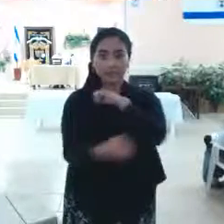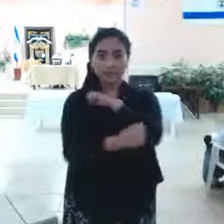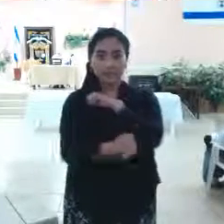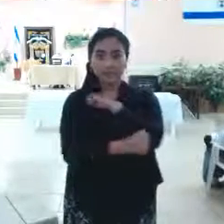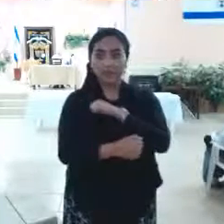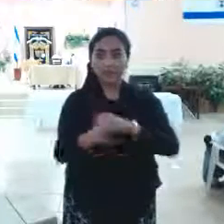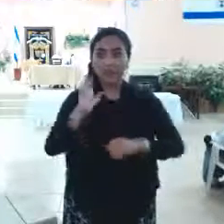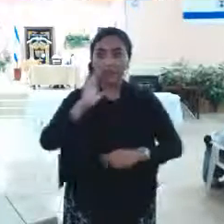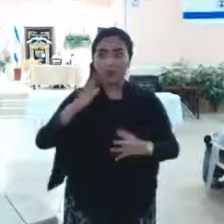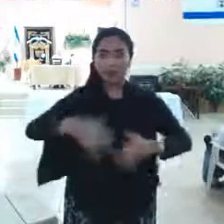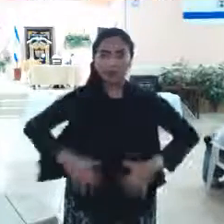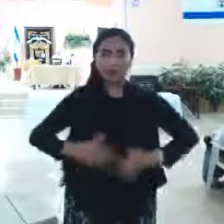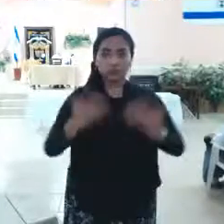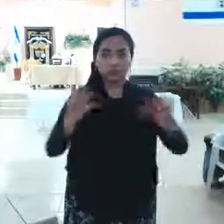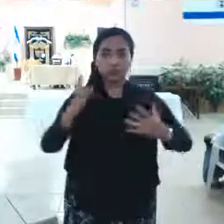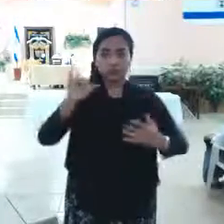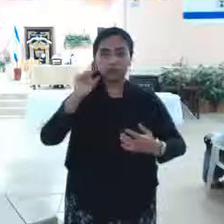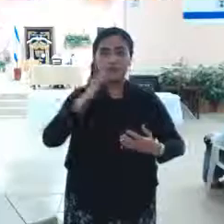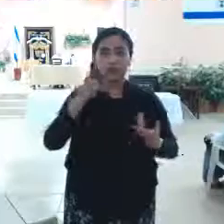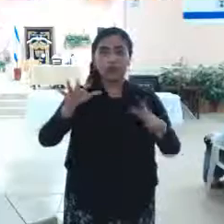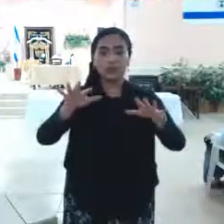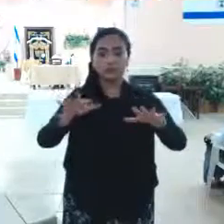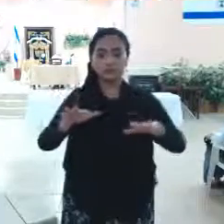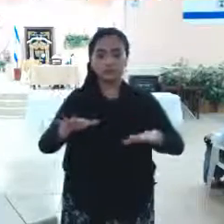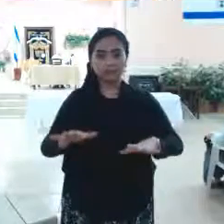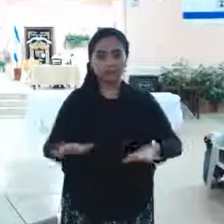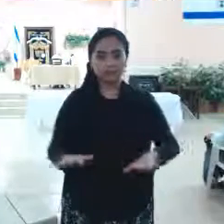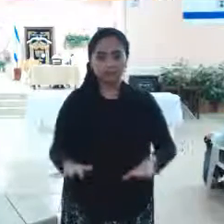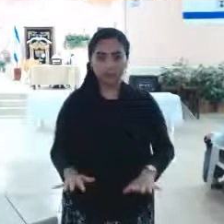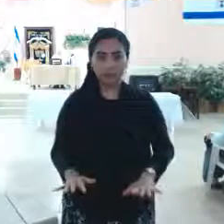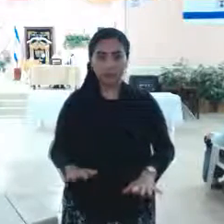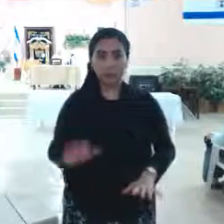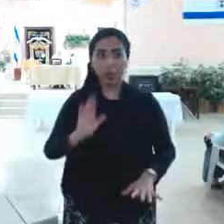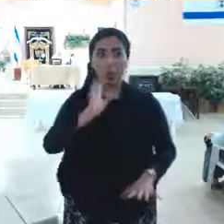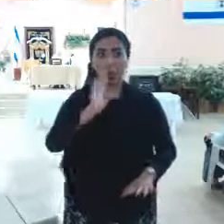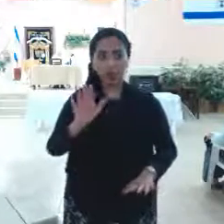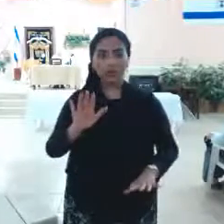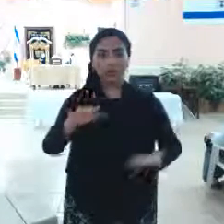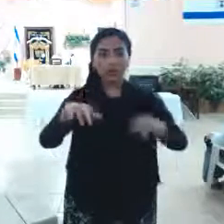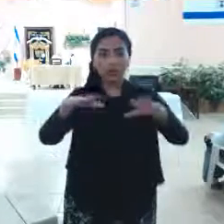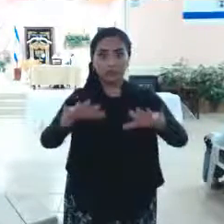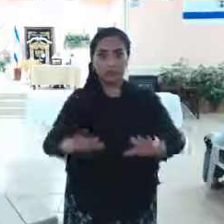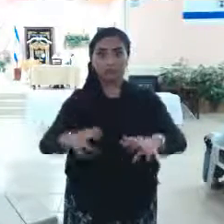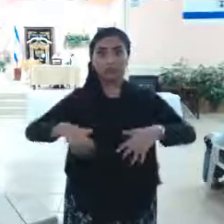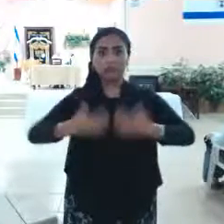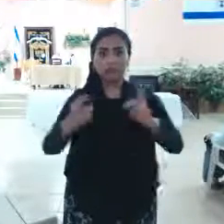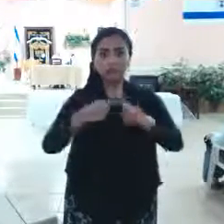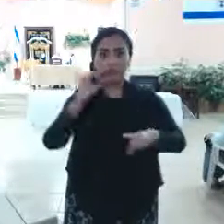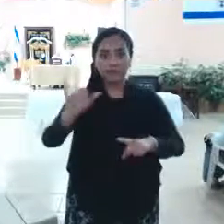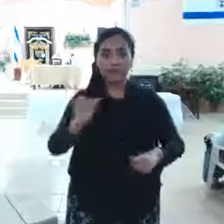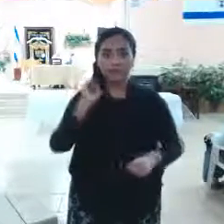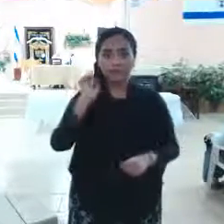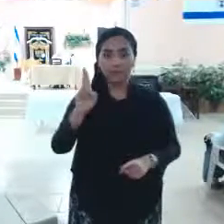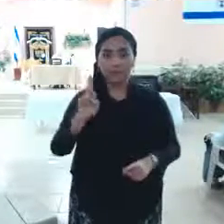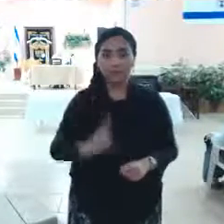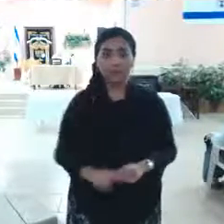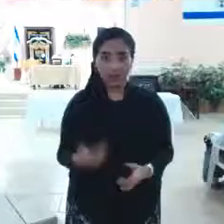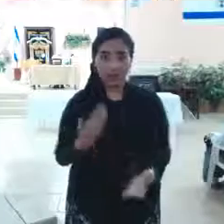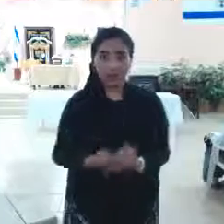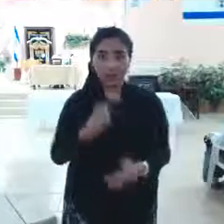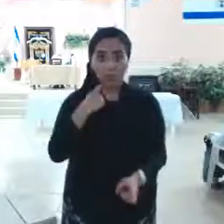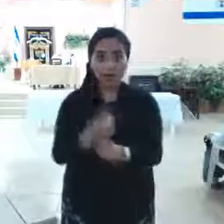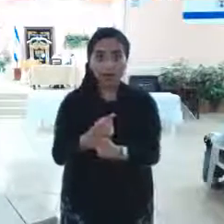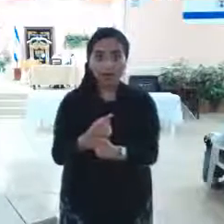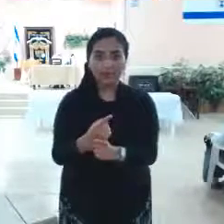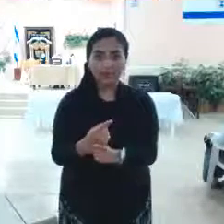Pesach, the wrath of Yahweh will come. The wrath of Yahweh would come.